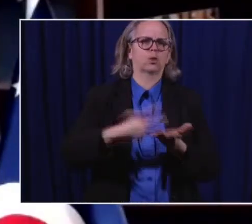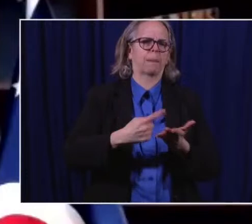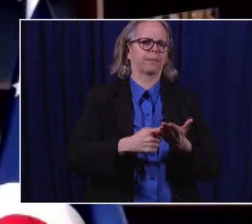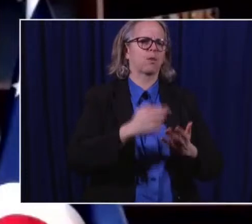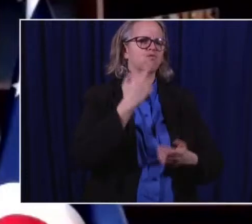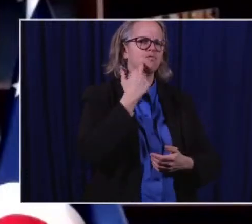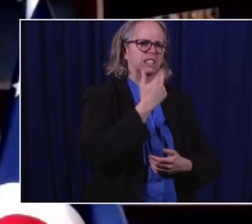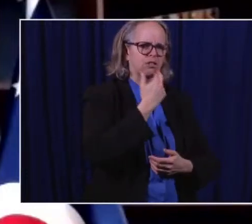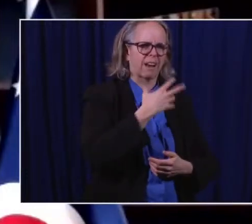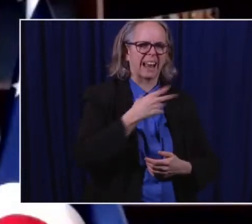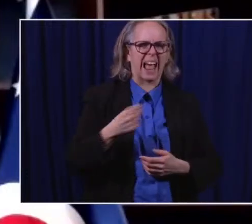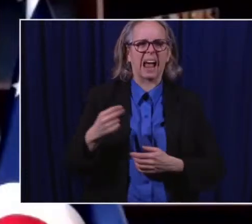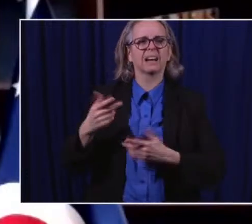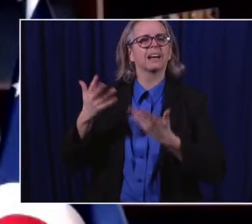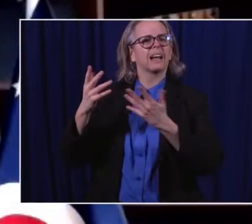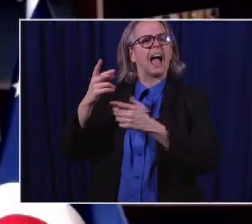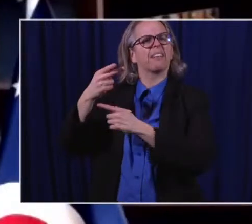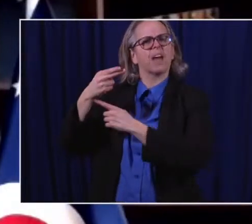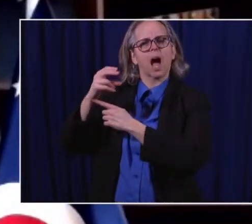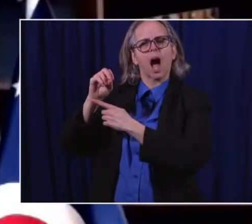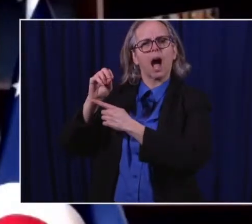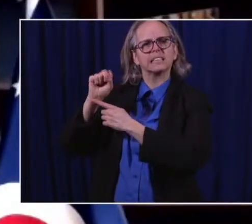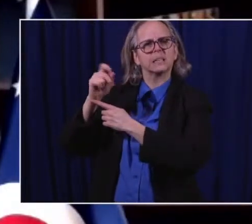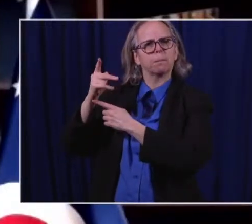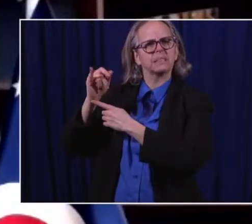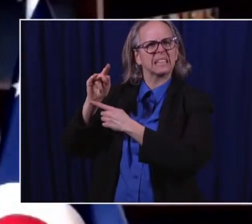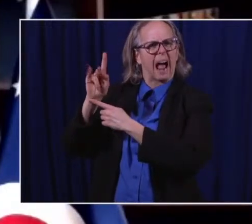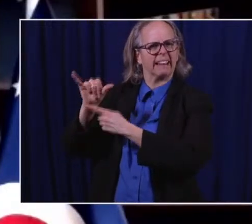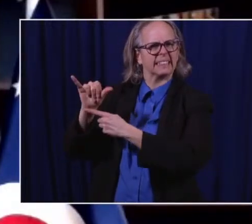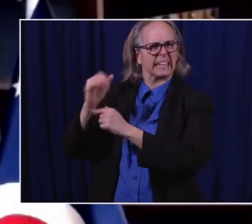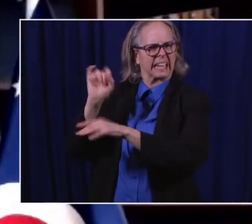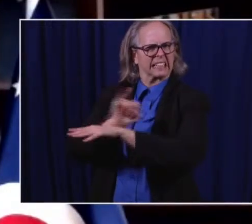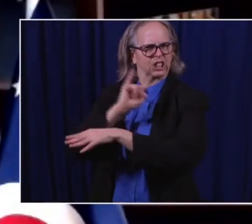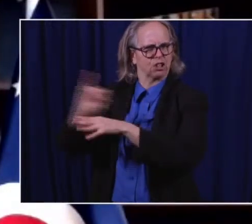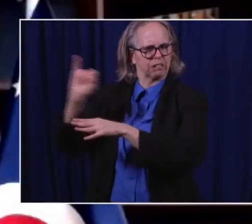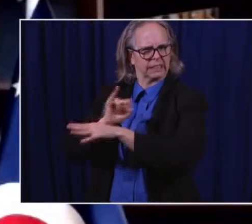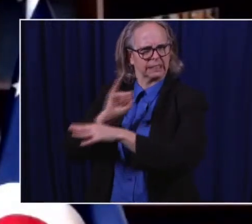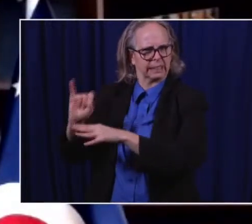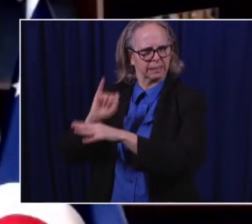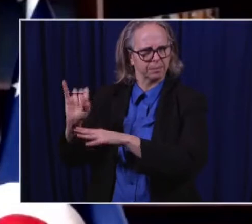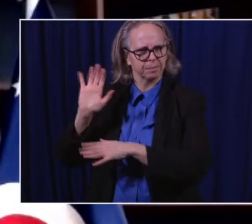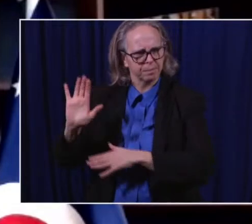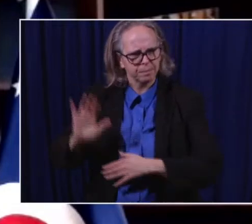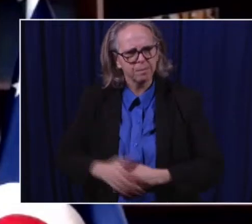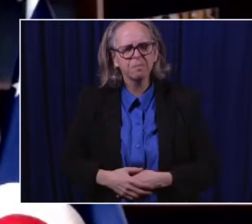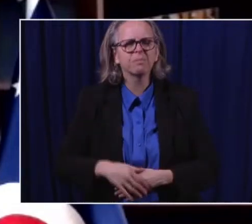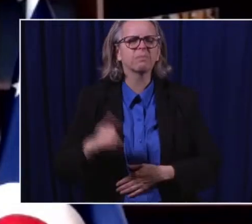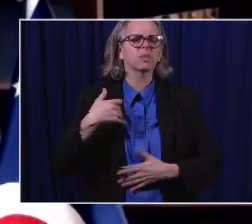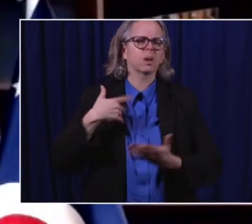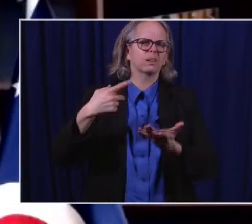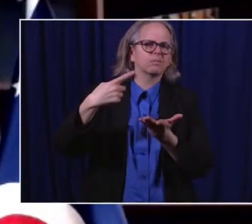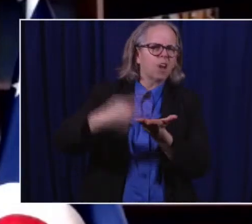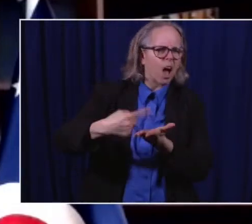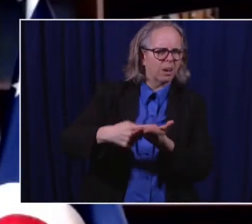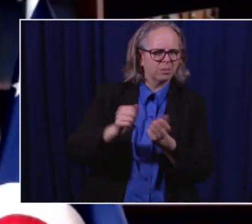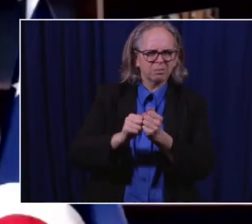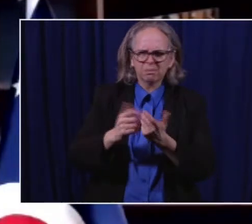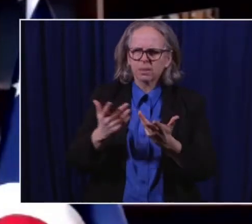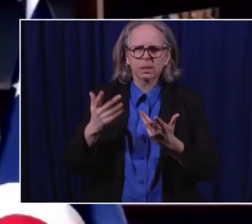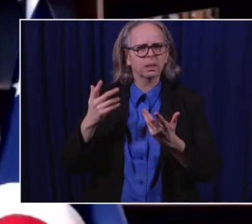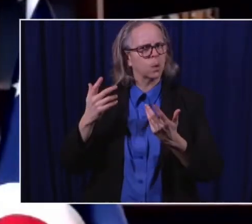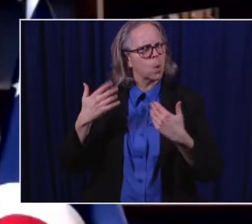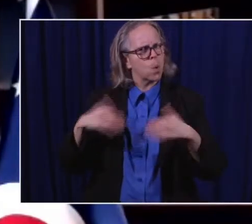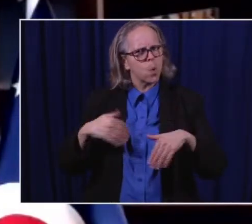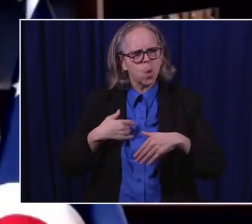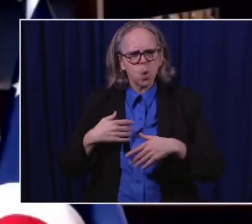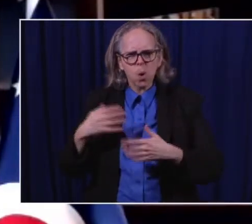those conversations I've had with the Restaurant Association, they and all the other small businesses value the $8 billion